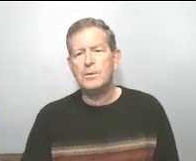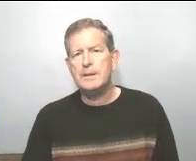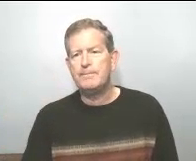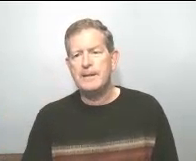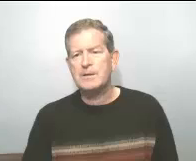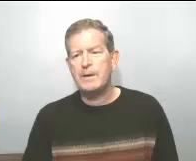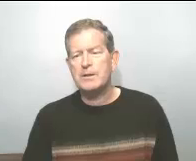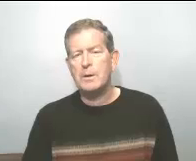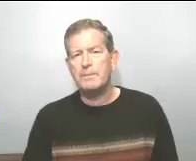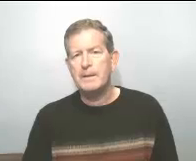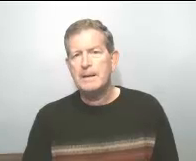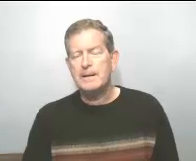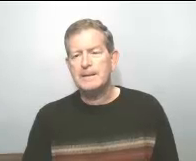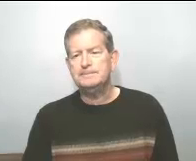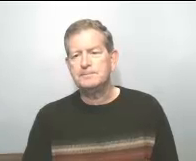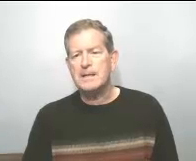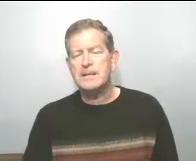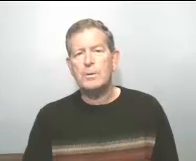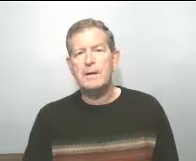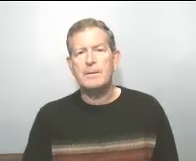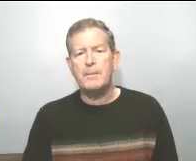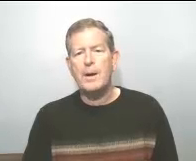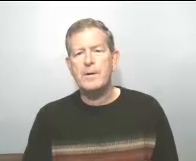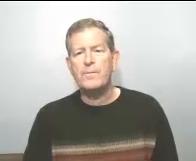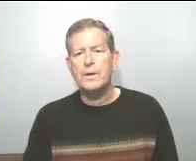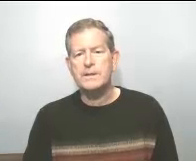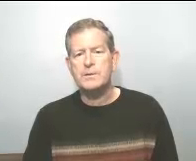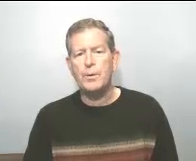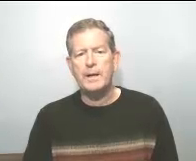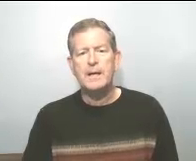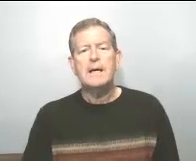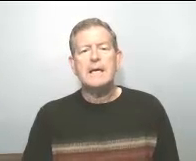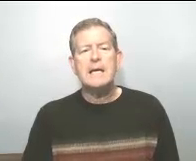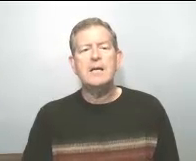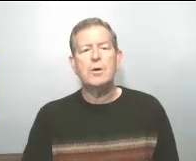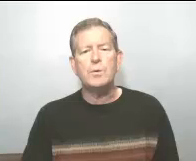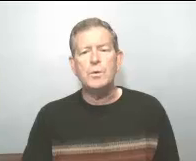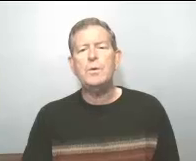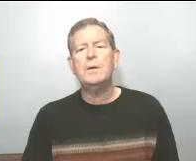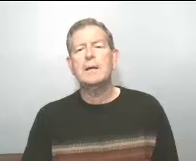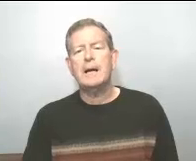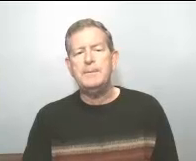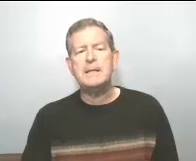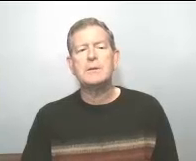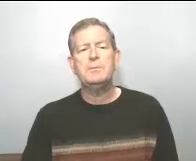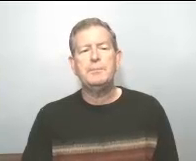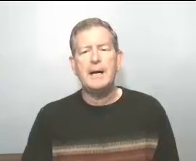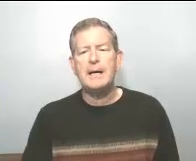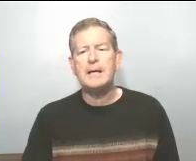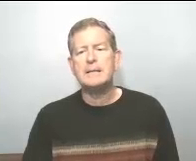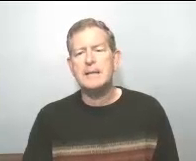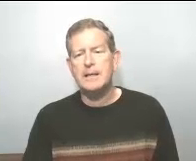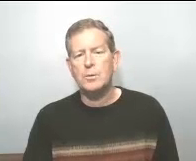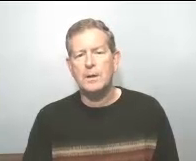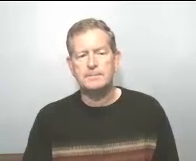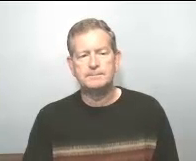you don't, that's fine as well. It's not really a primary focus at this point. Il ne habite